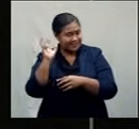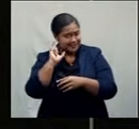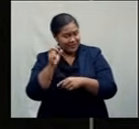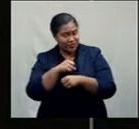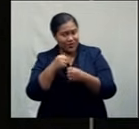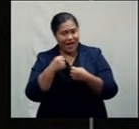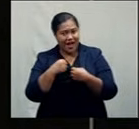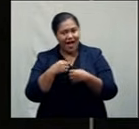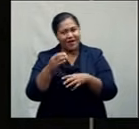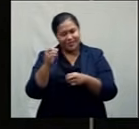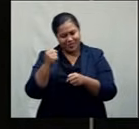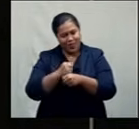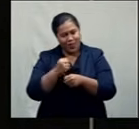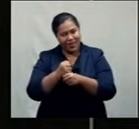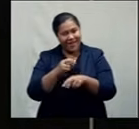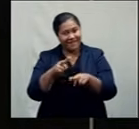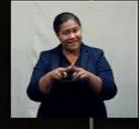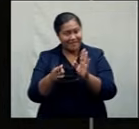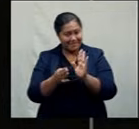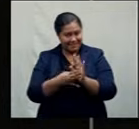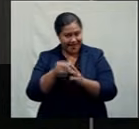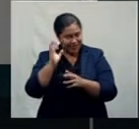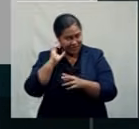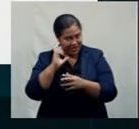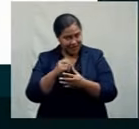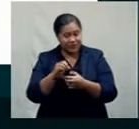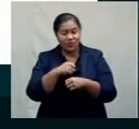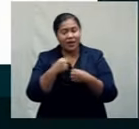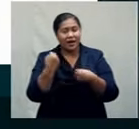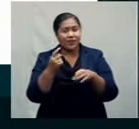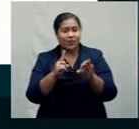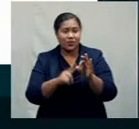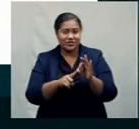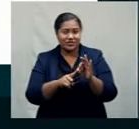sister radio station, Gold FM, and to our poll question.